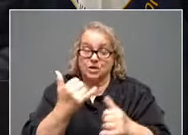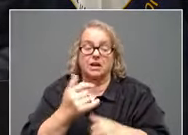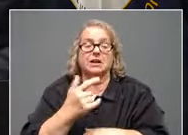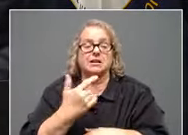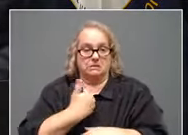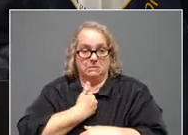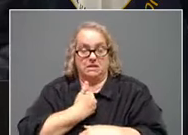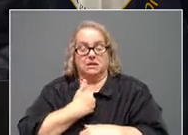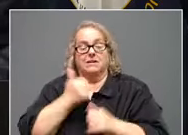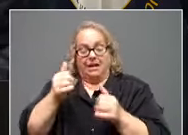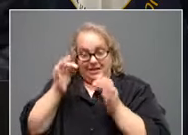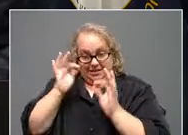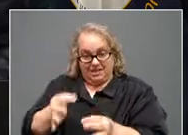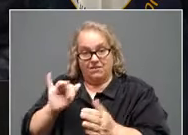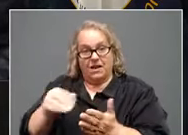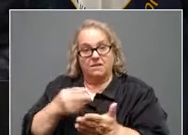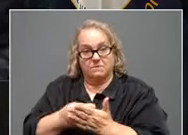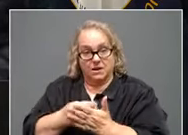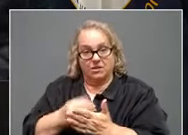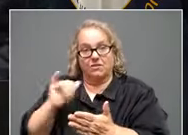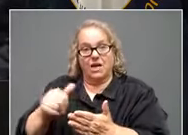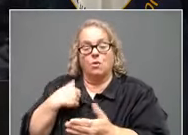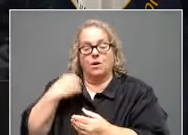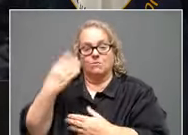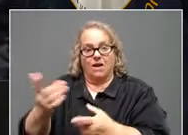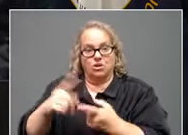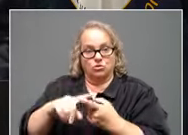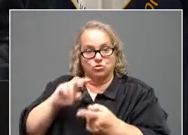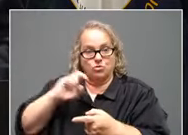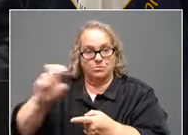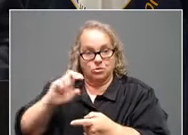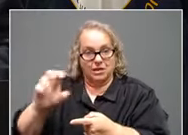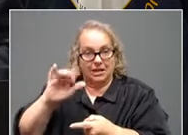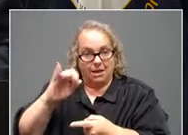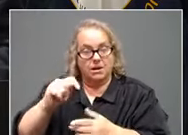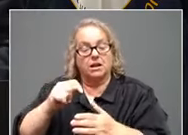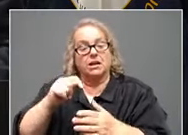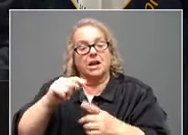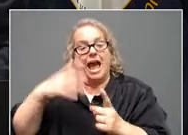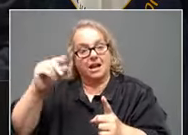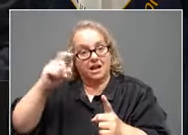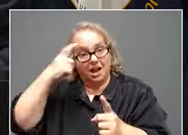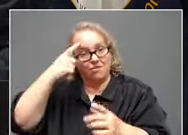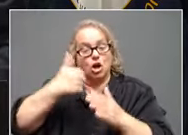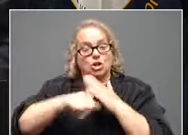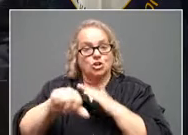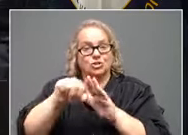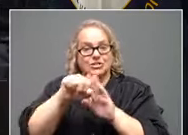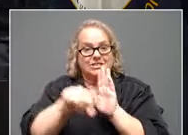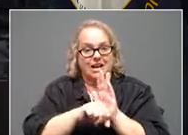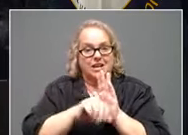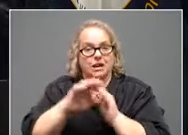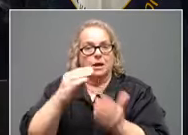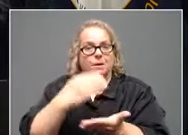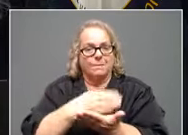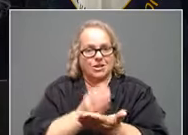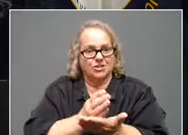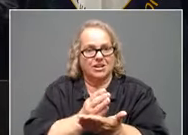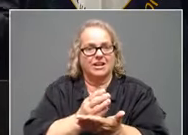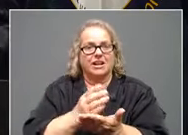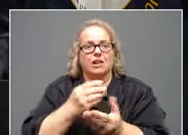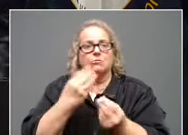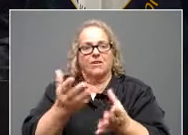to the Transportation Cabinet and the governor under the state budget. They're provided that way in each and every budget, though over